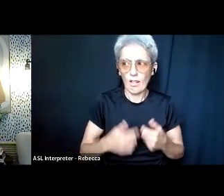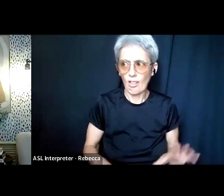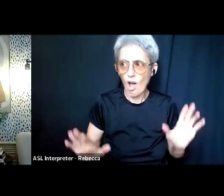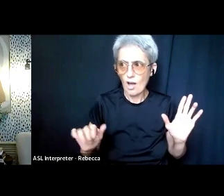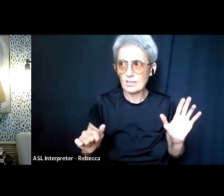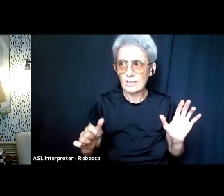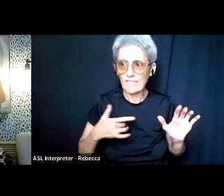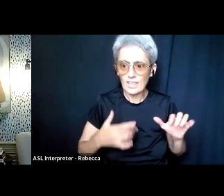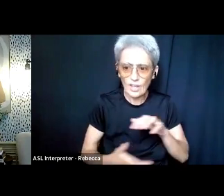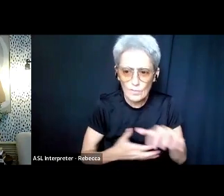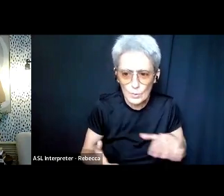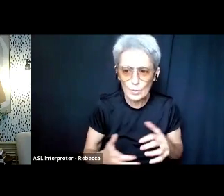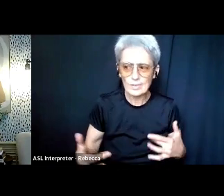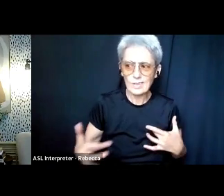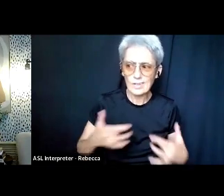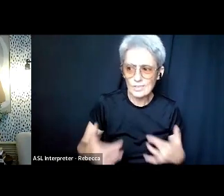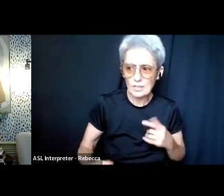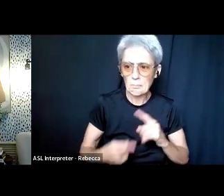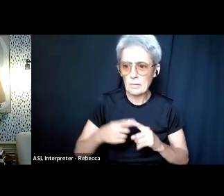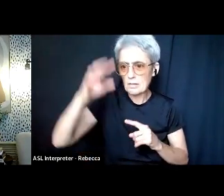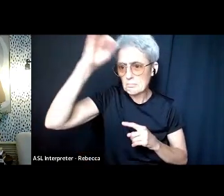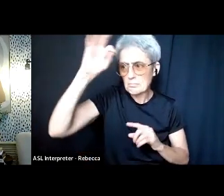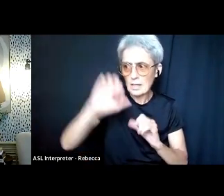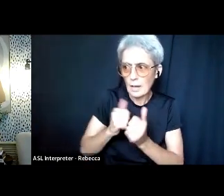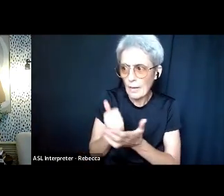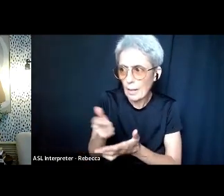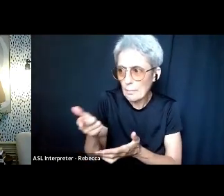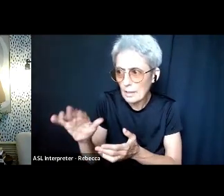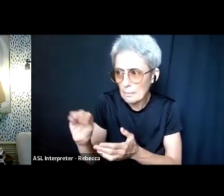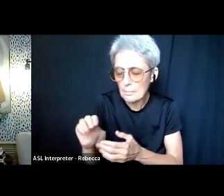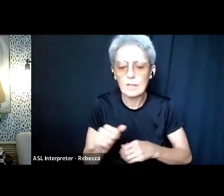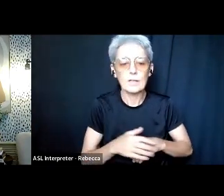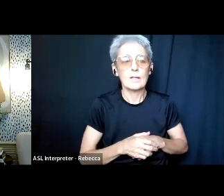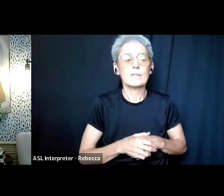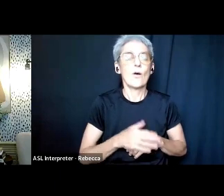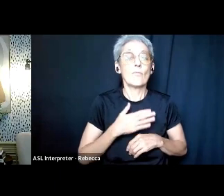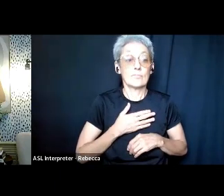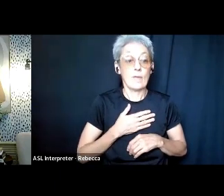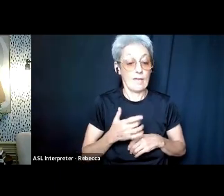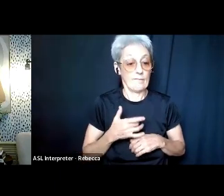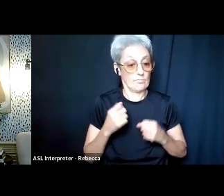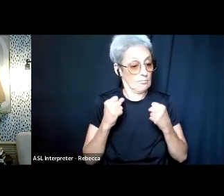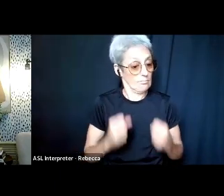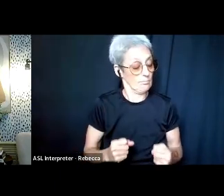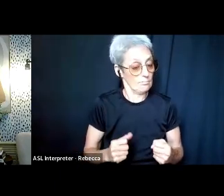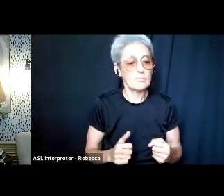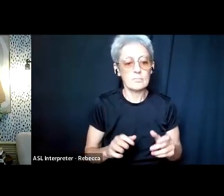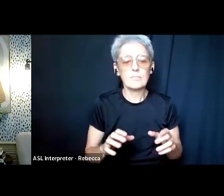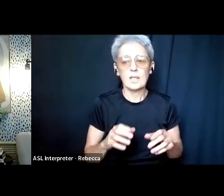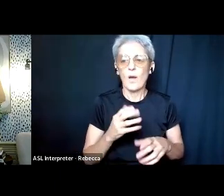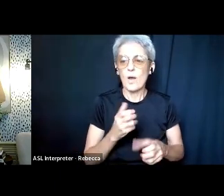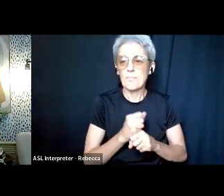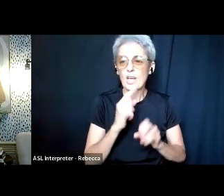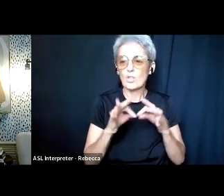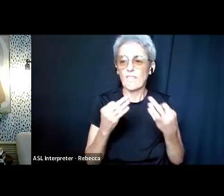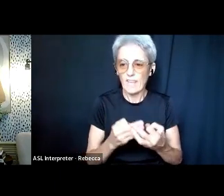and uneducated. And so I have such a personal passion for ensuring that families are cared for in the